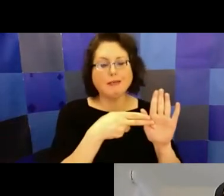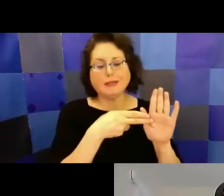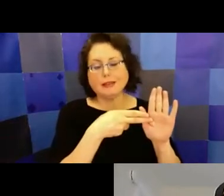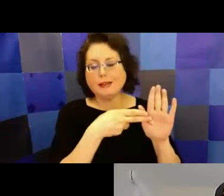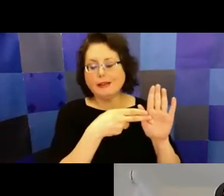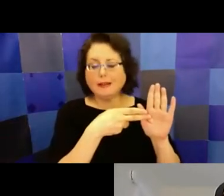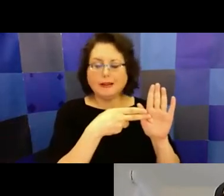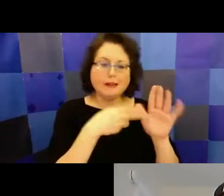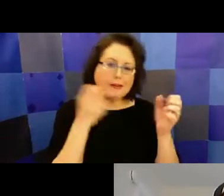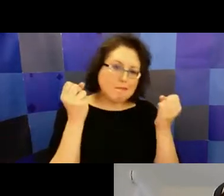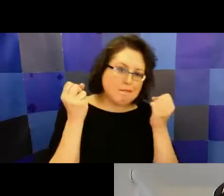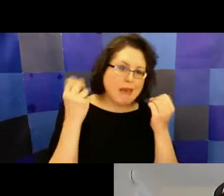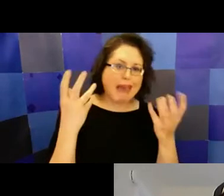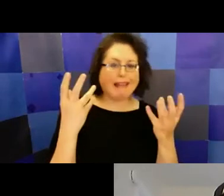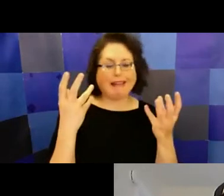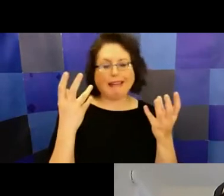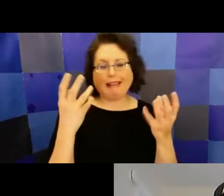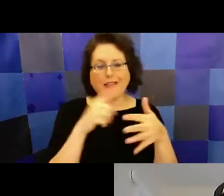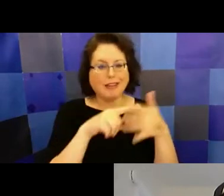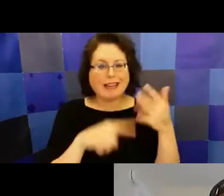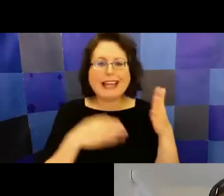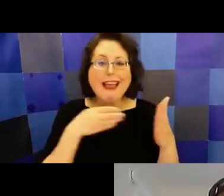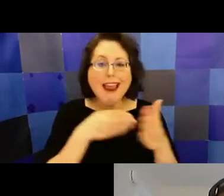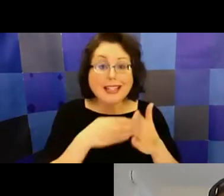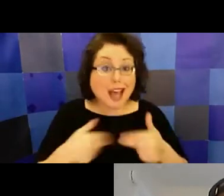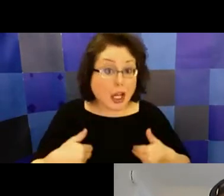many of the anti-human